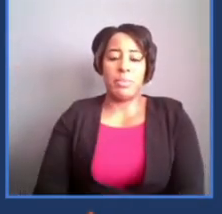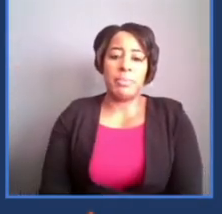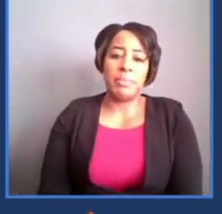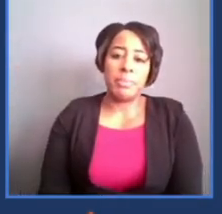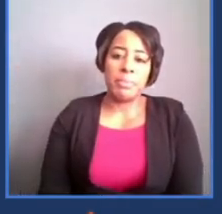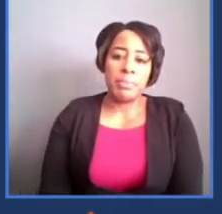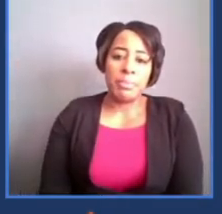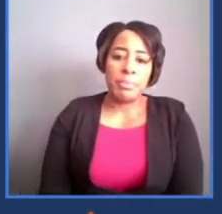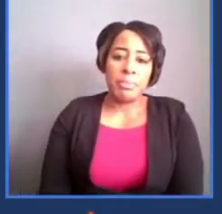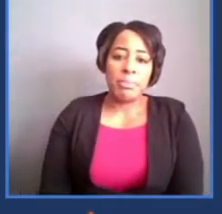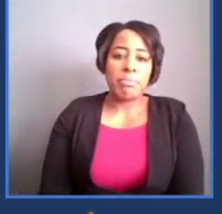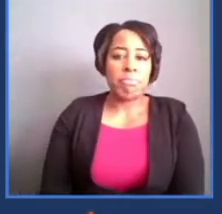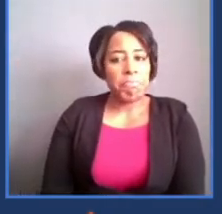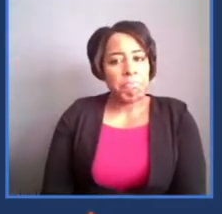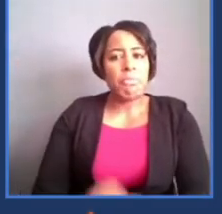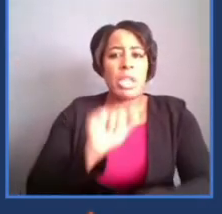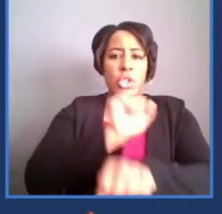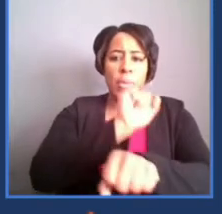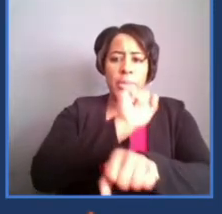Let's talk about jobs.